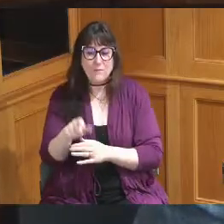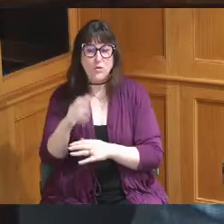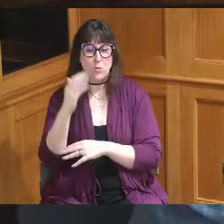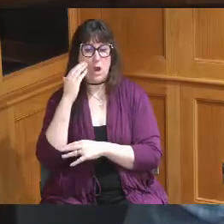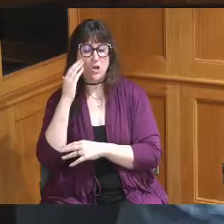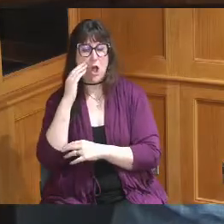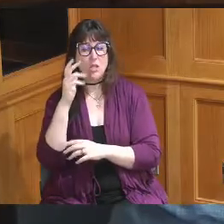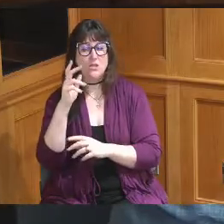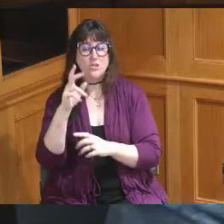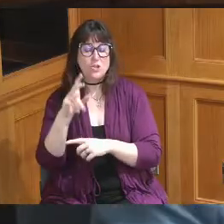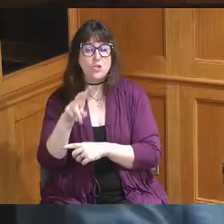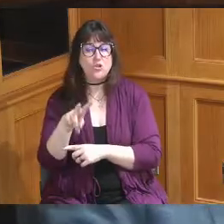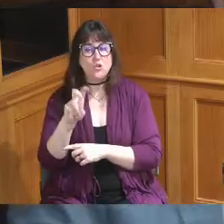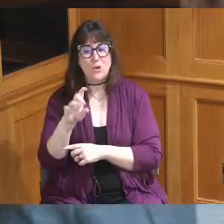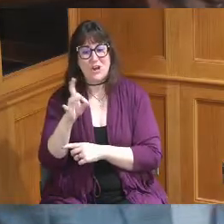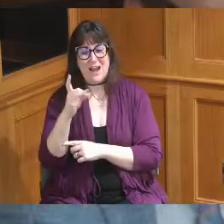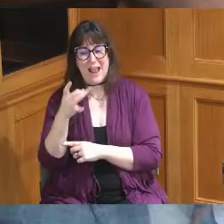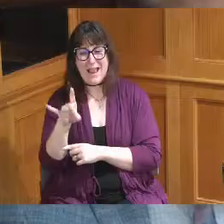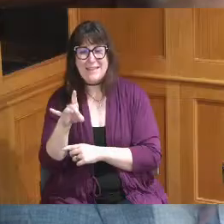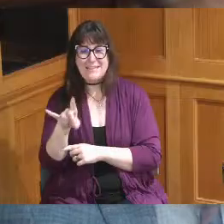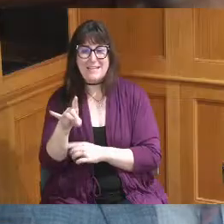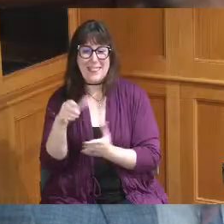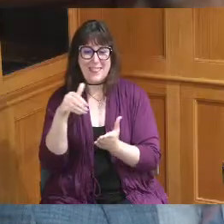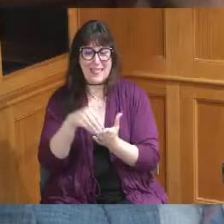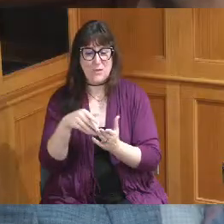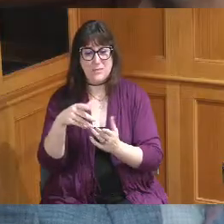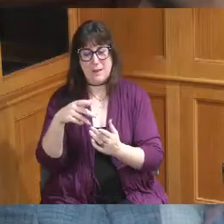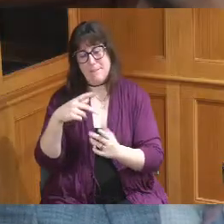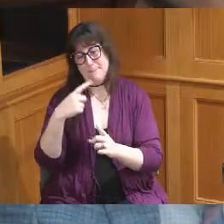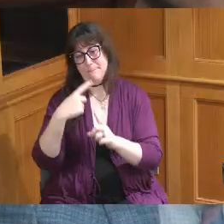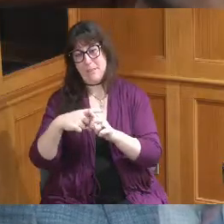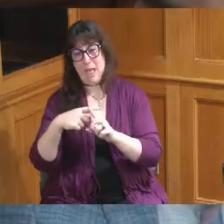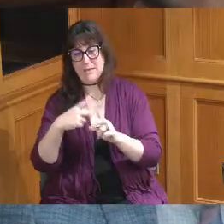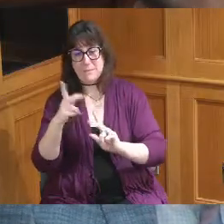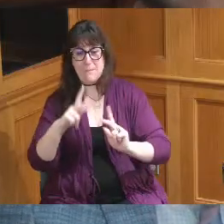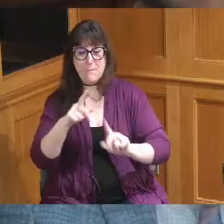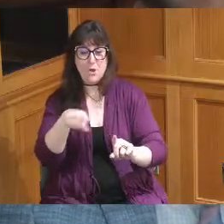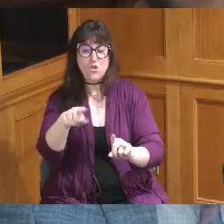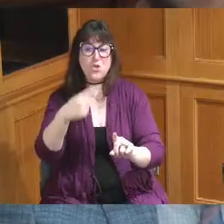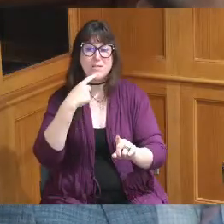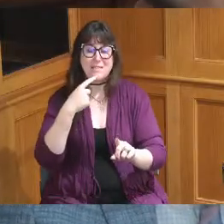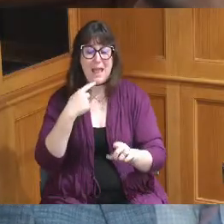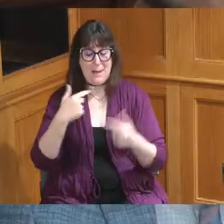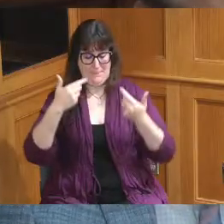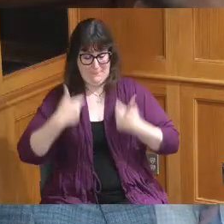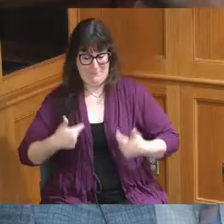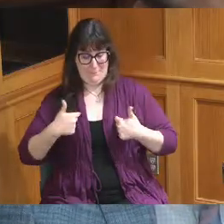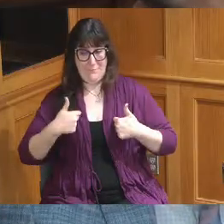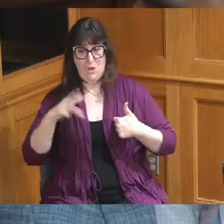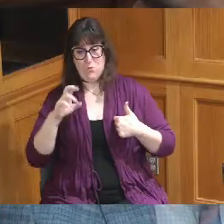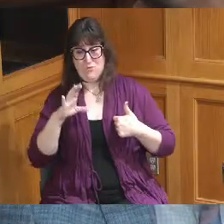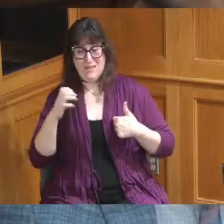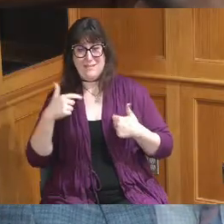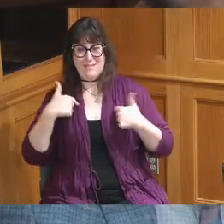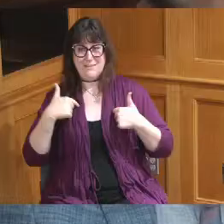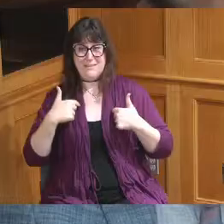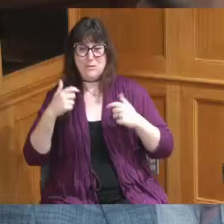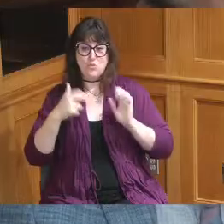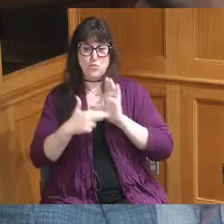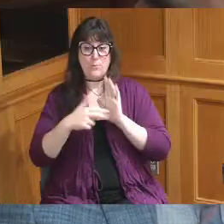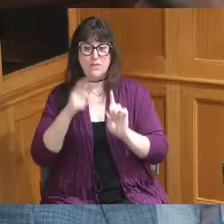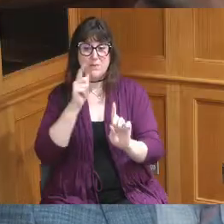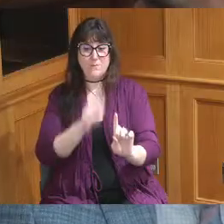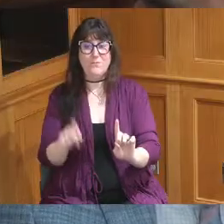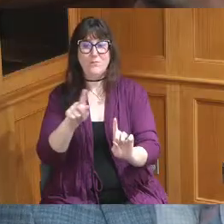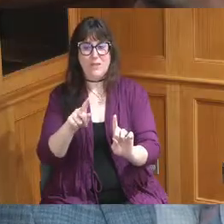218,000 plus that went to the polls and said, yes, I want Reese to represent me. And I don't take that lightly.